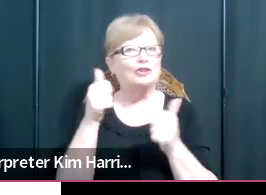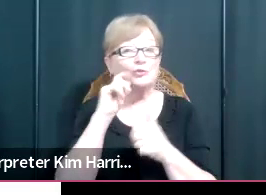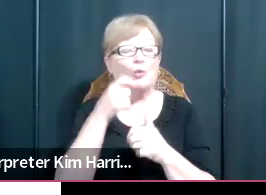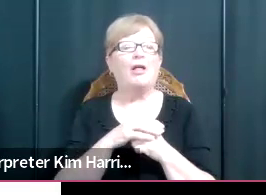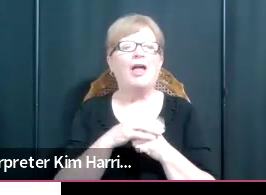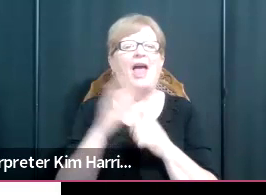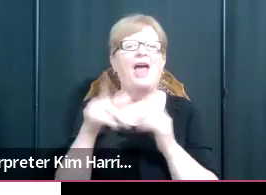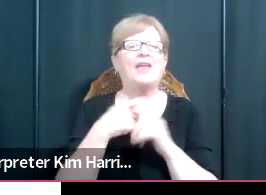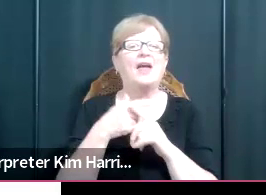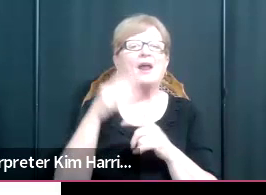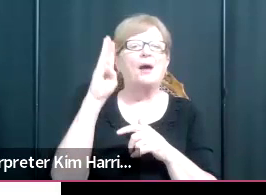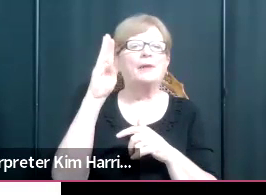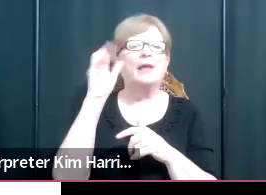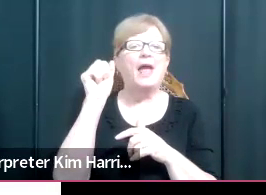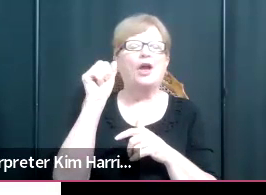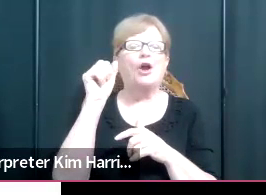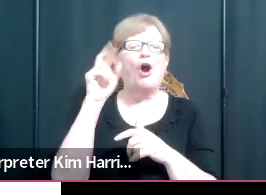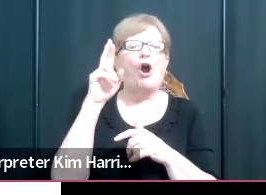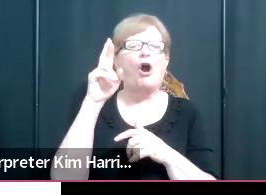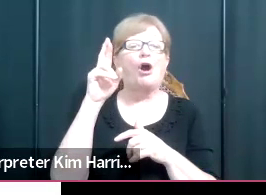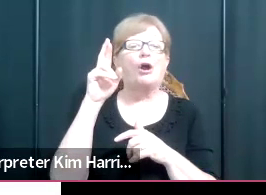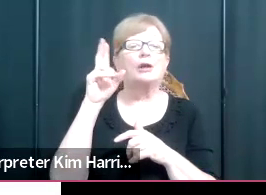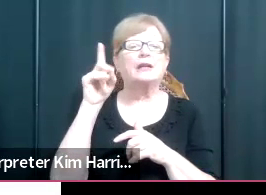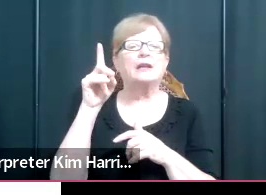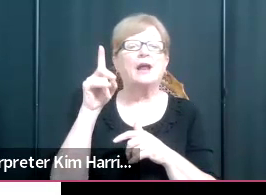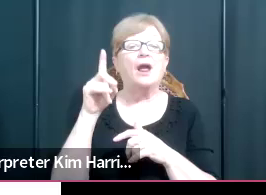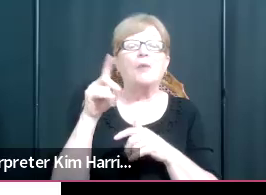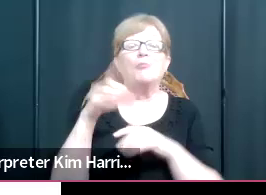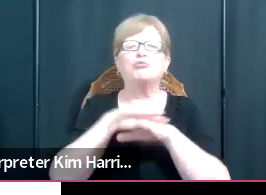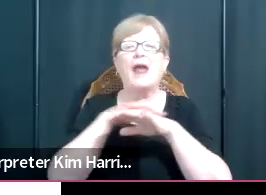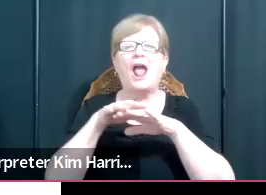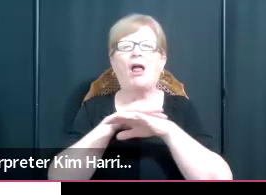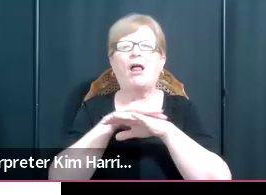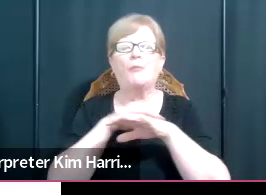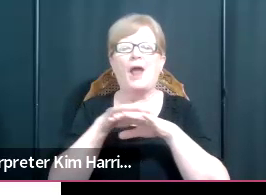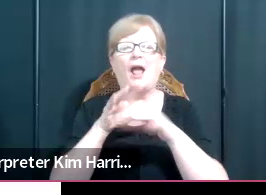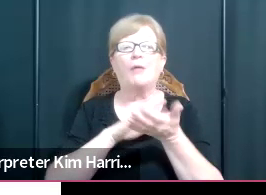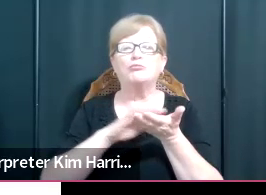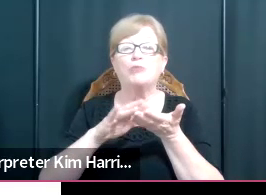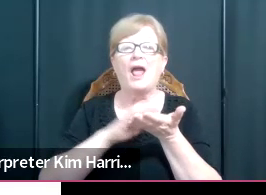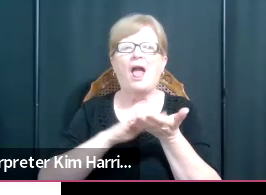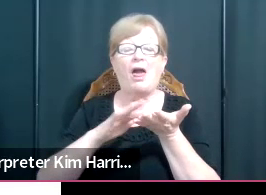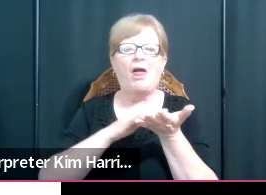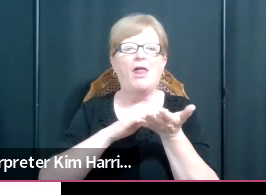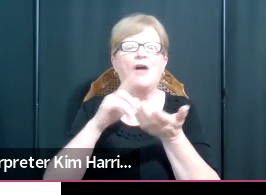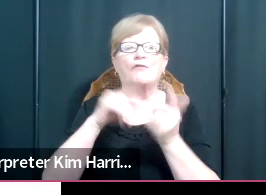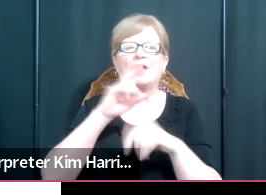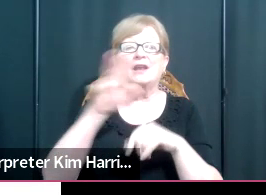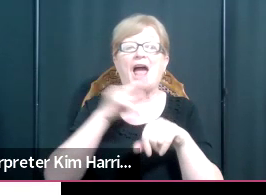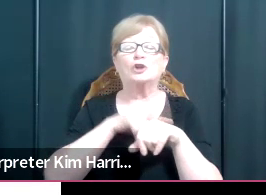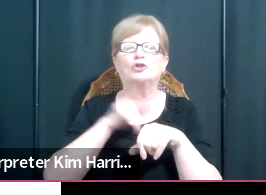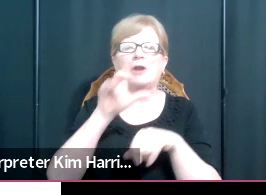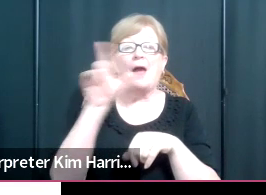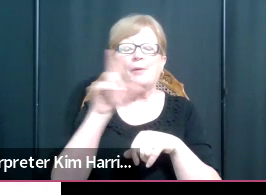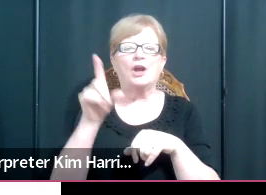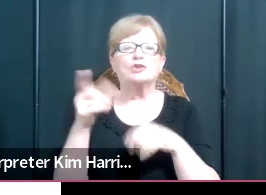Bard is the Braille and audio reading download program, which is sponsored by the National Library Service for blind and